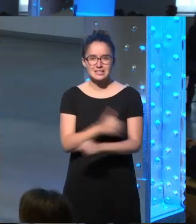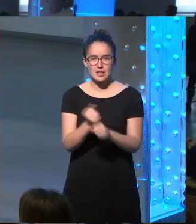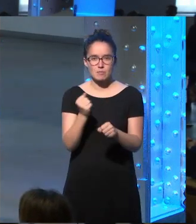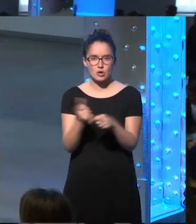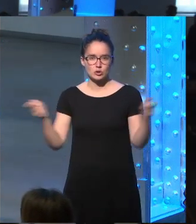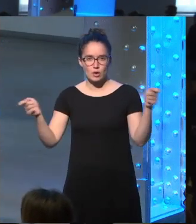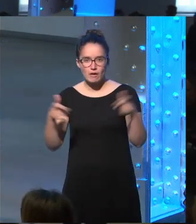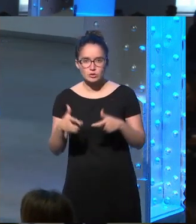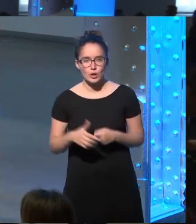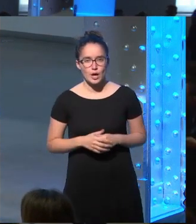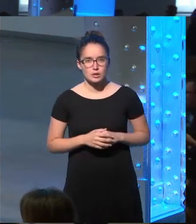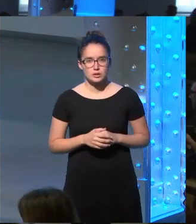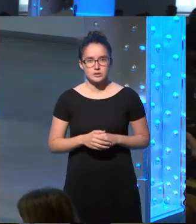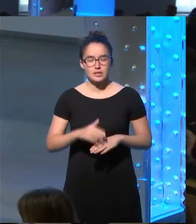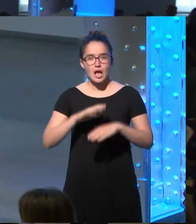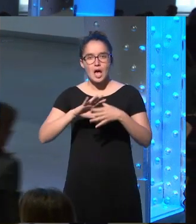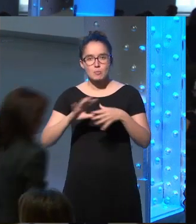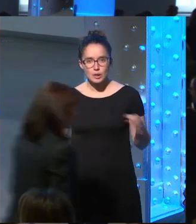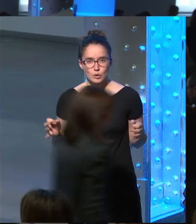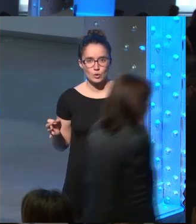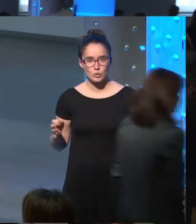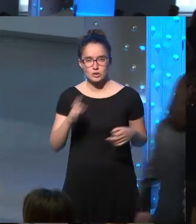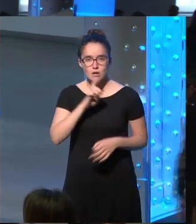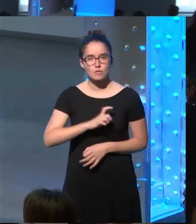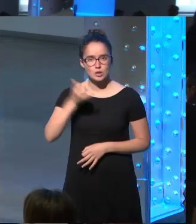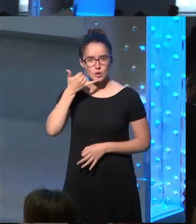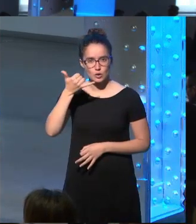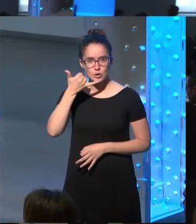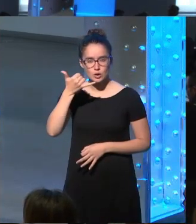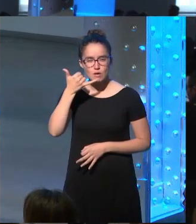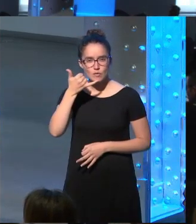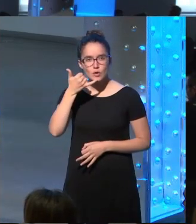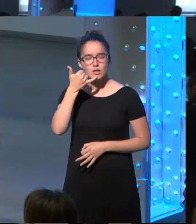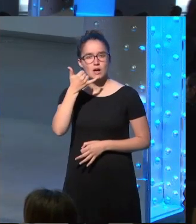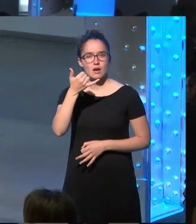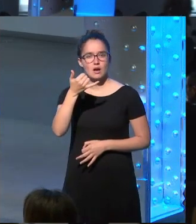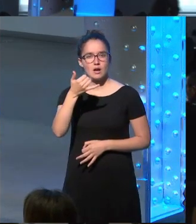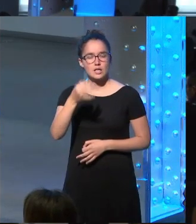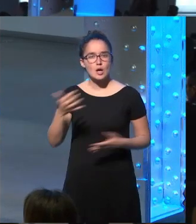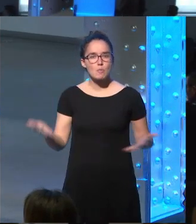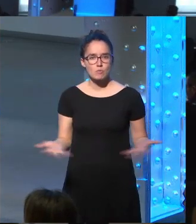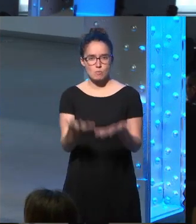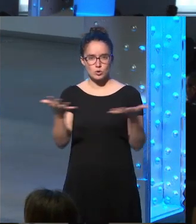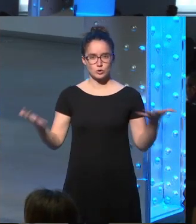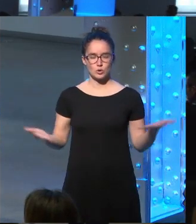Thank you, dear Minister of Employment and Social Equality,